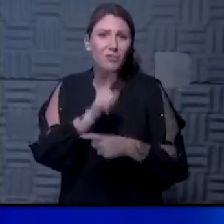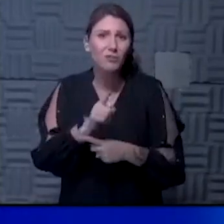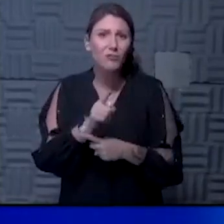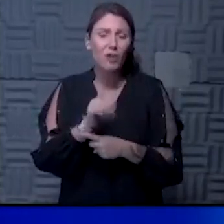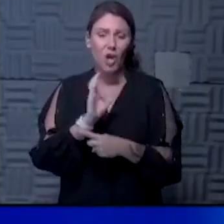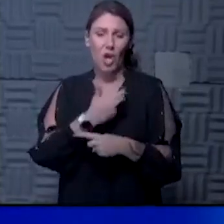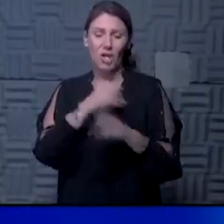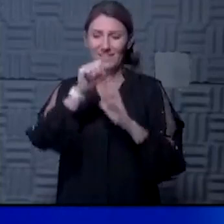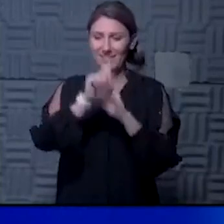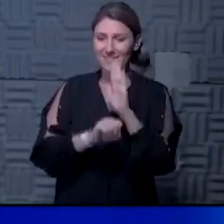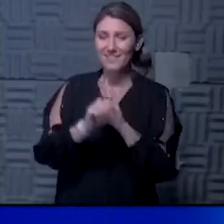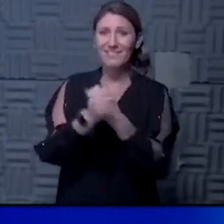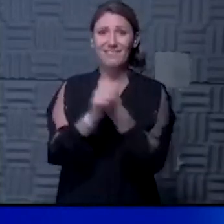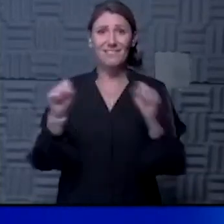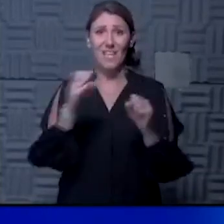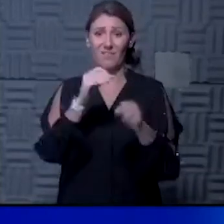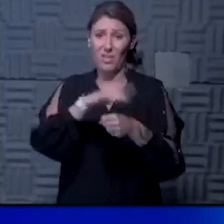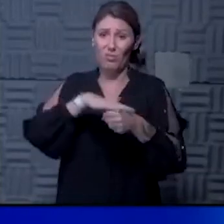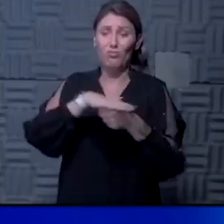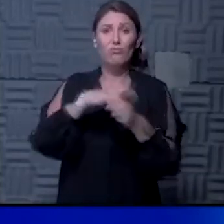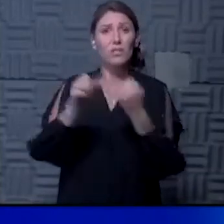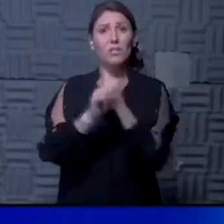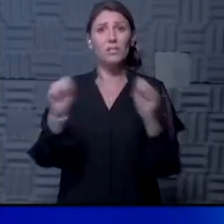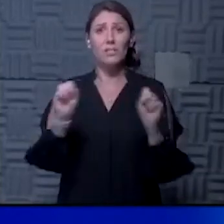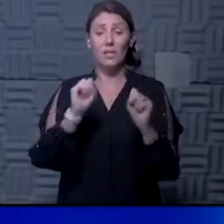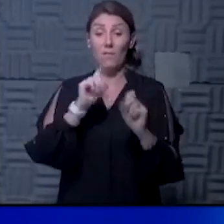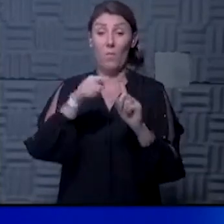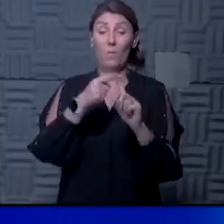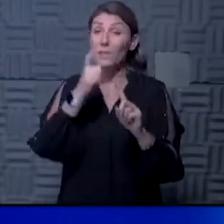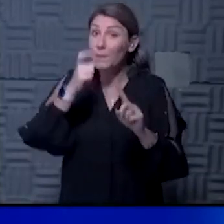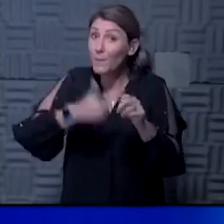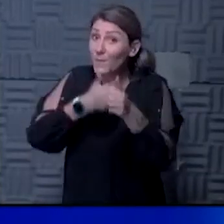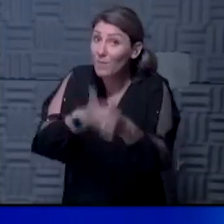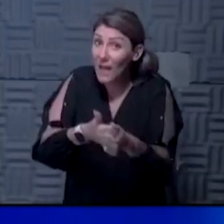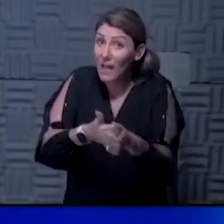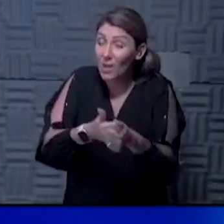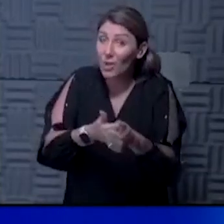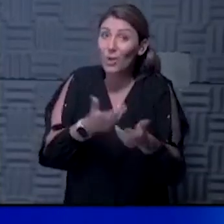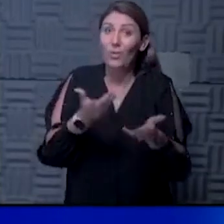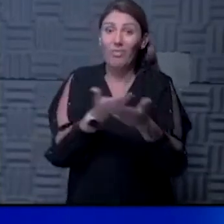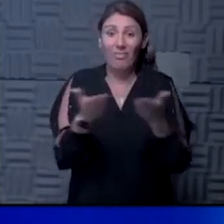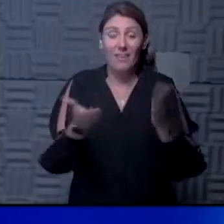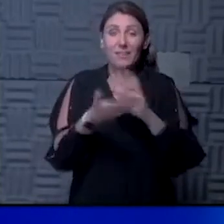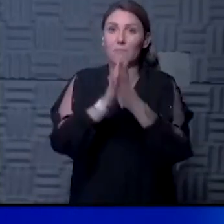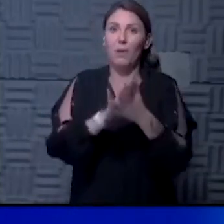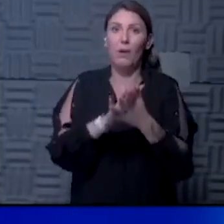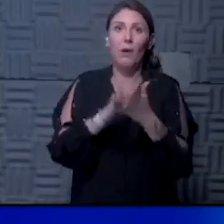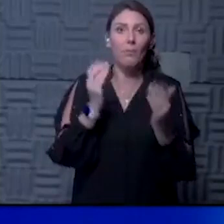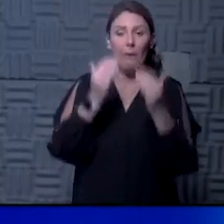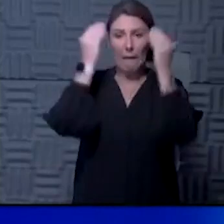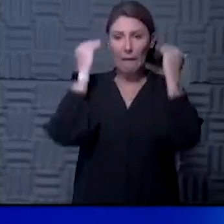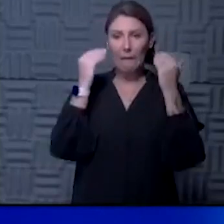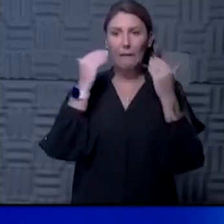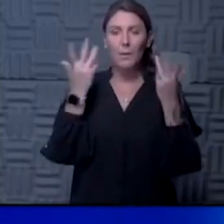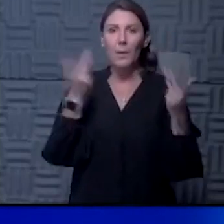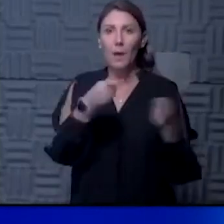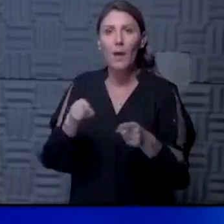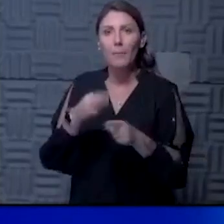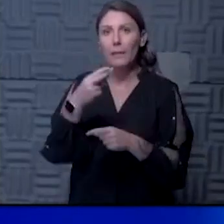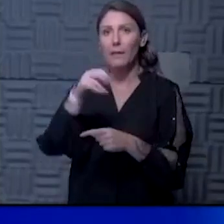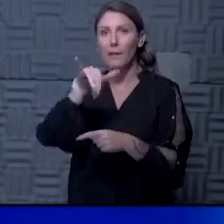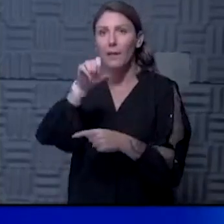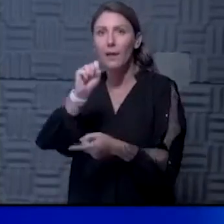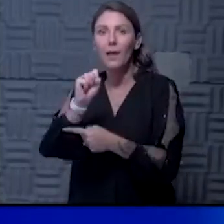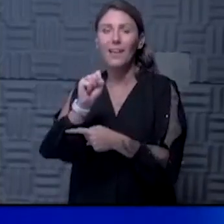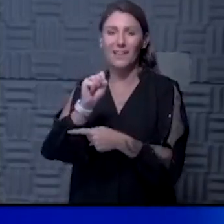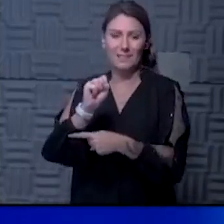our state safe and our region safe. And when we don't follow those pillars, things get out of control. And that's what happened in Hays when